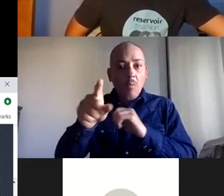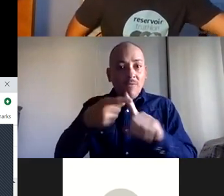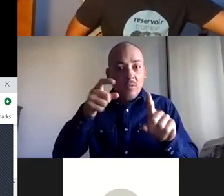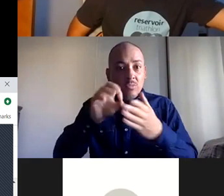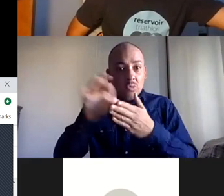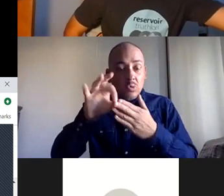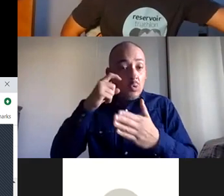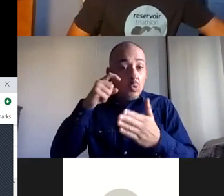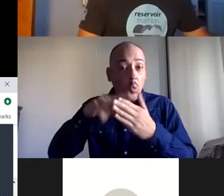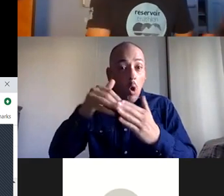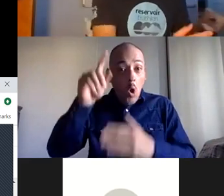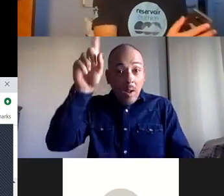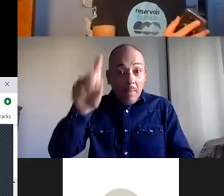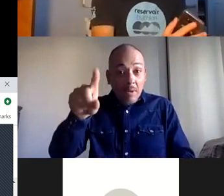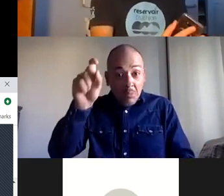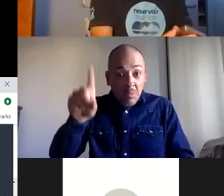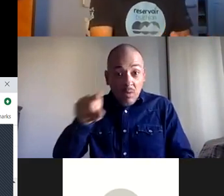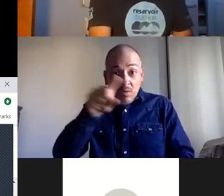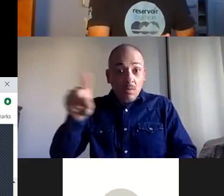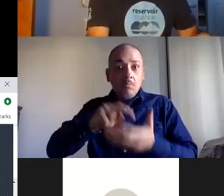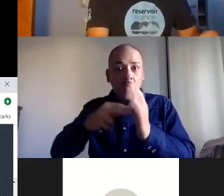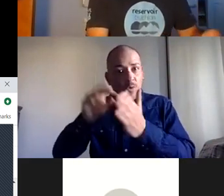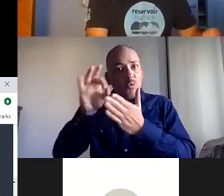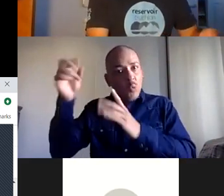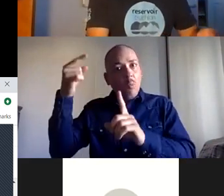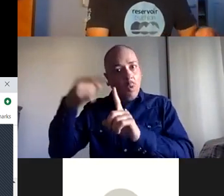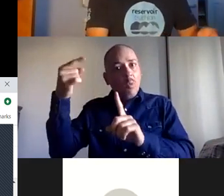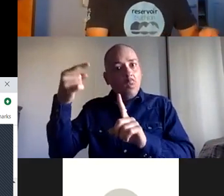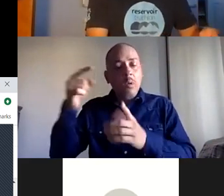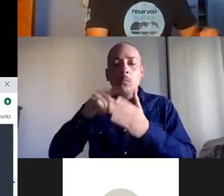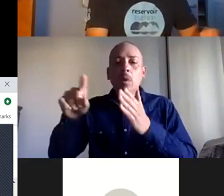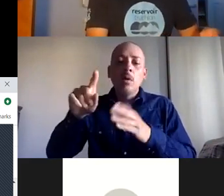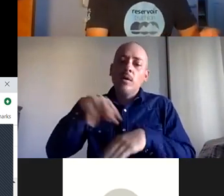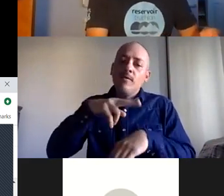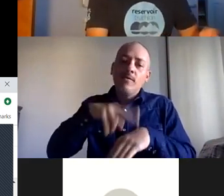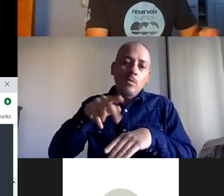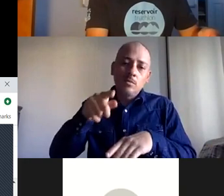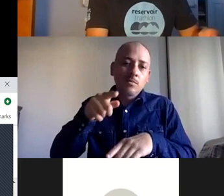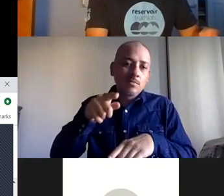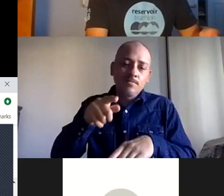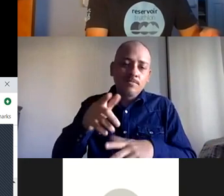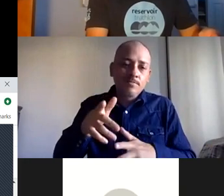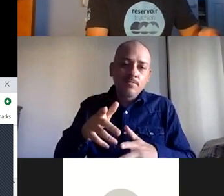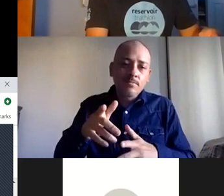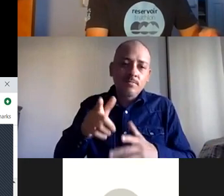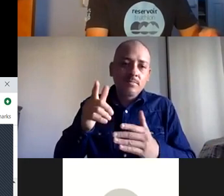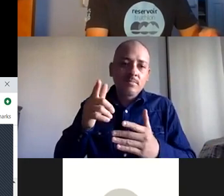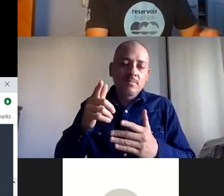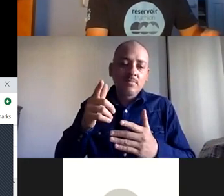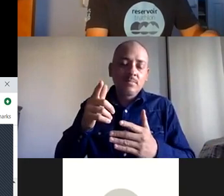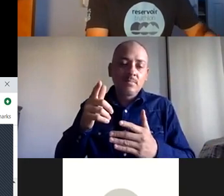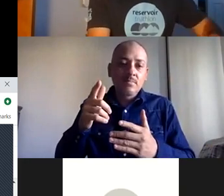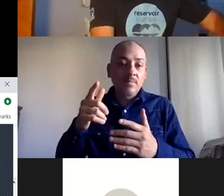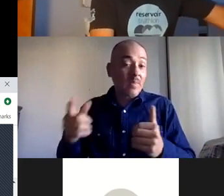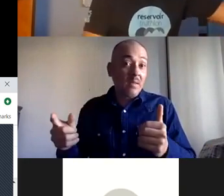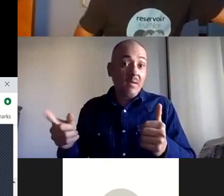the exclamation marks means it's scored a point. But of course, since it's to the 1st to